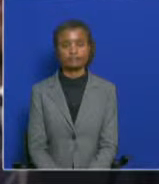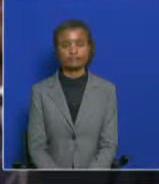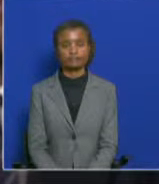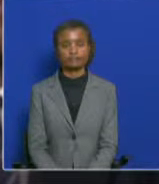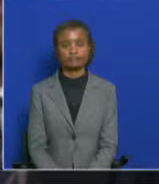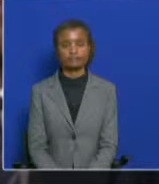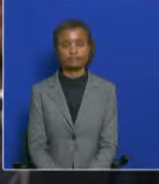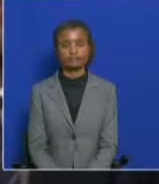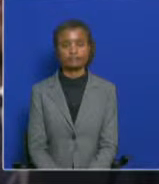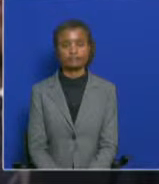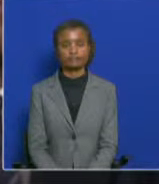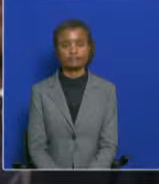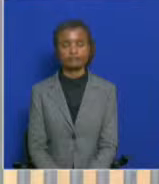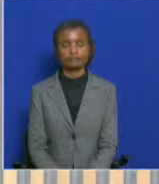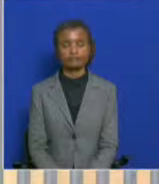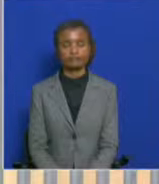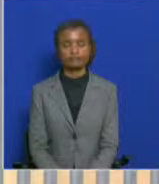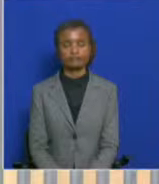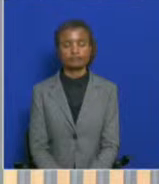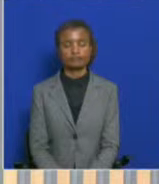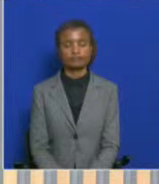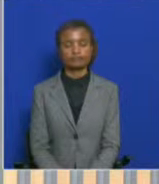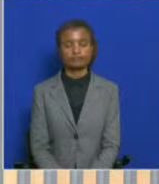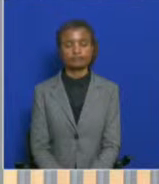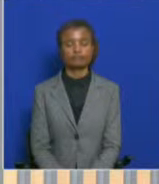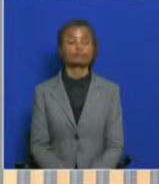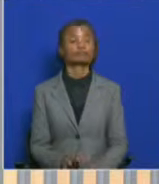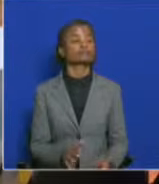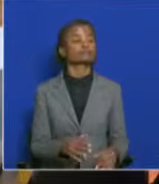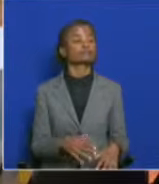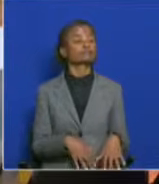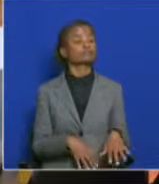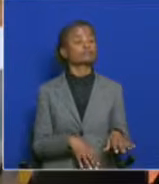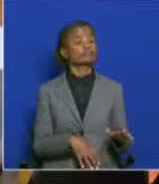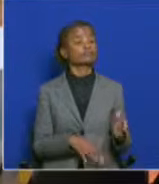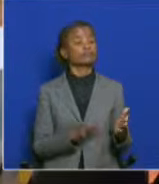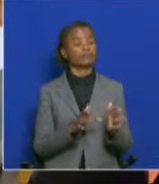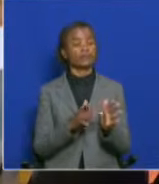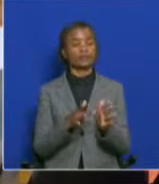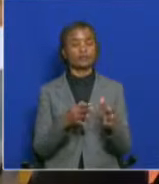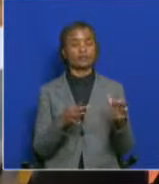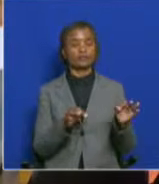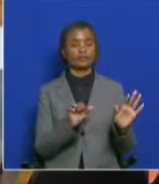6109. Commissioners, it's page 6109.